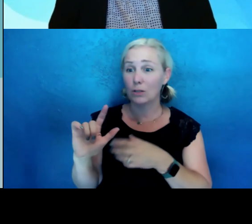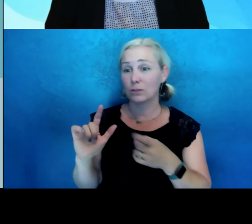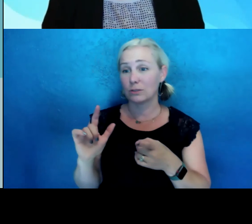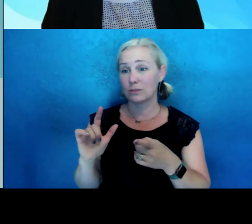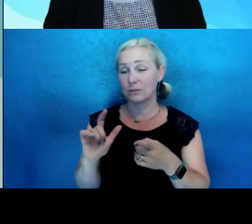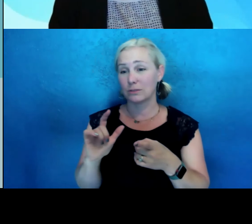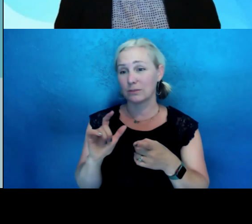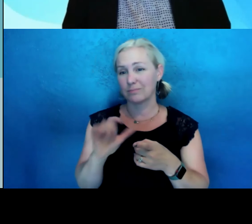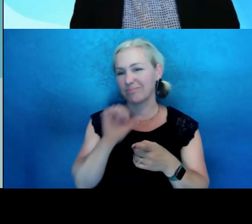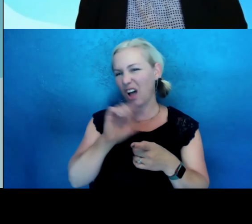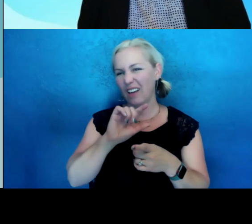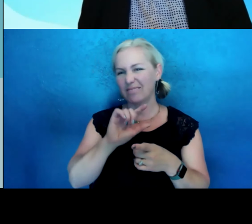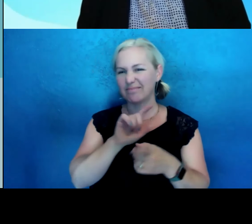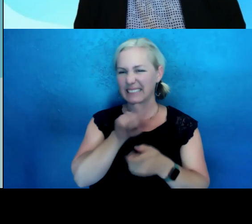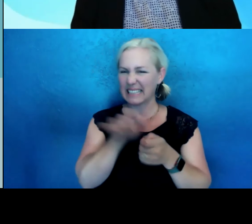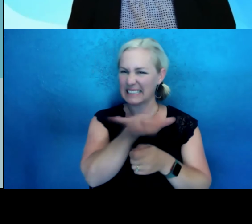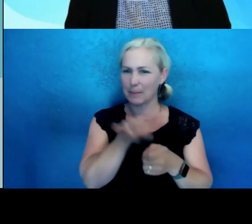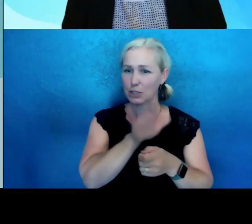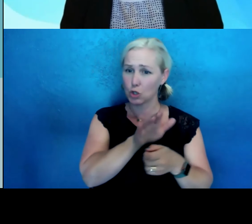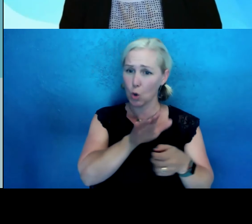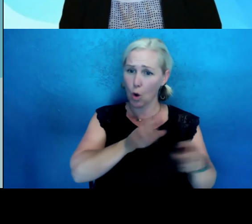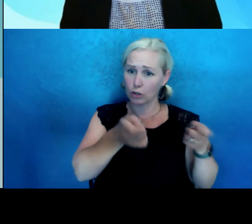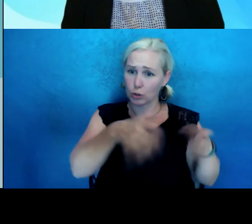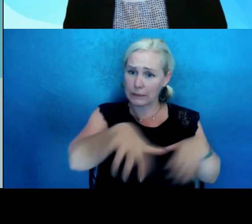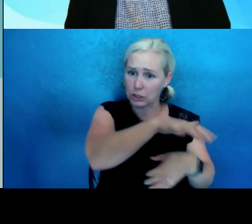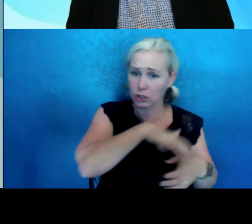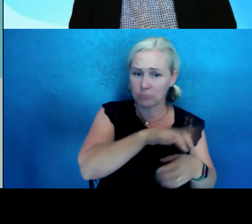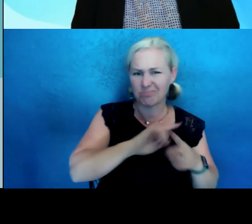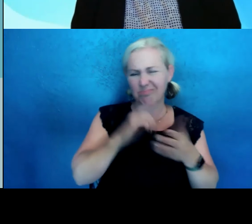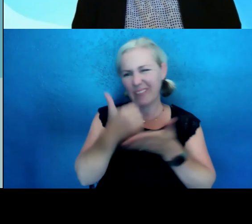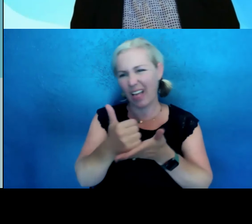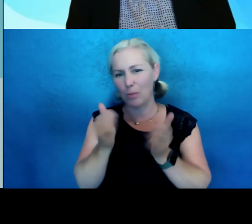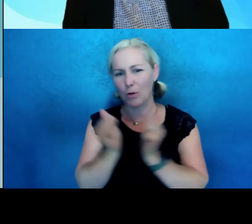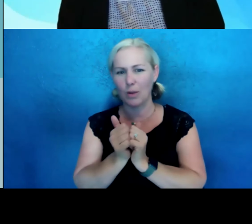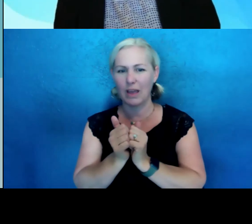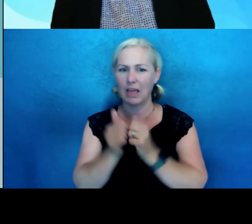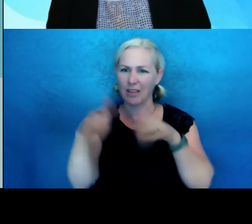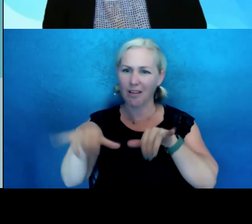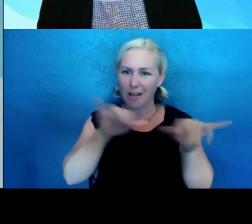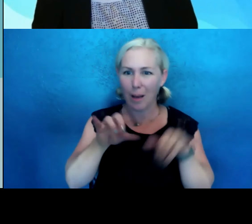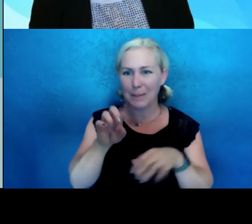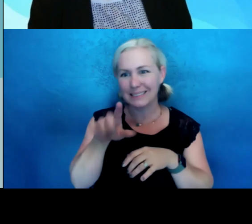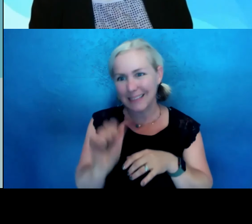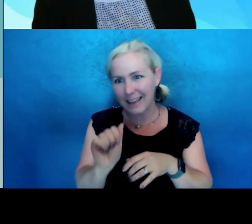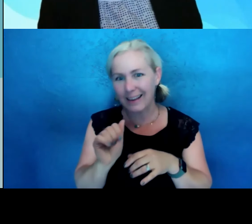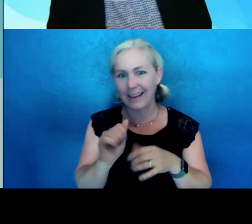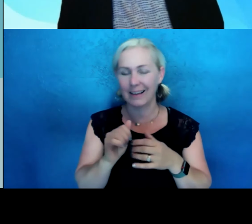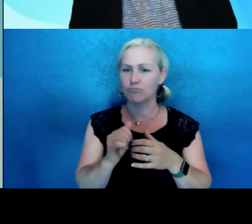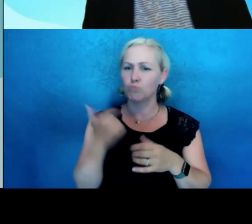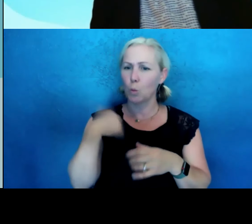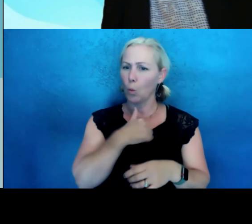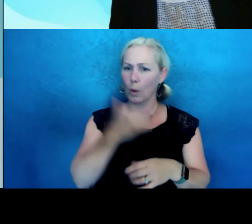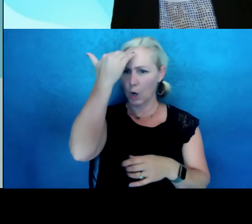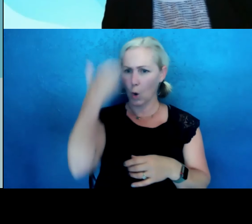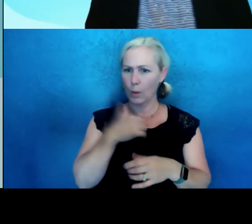your jurisdictions? Can we help with a common technology and common data? And we know we can help on the fiscal and admin side, at